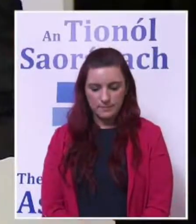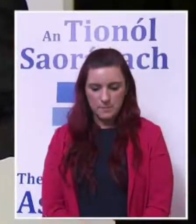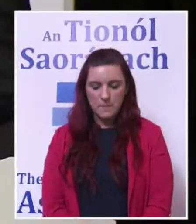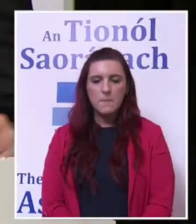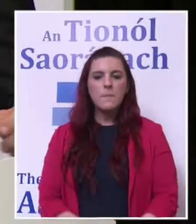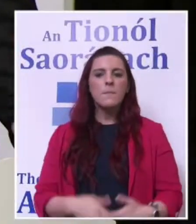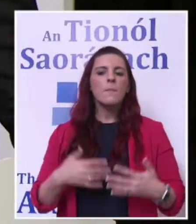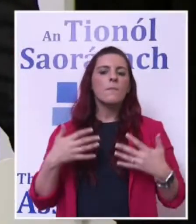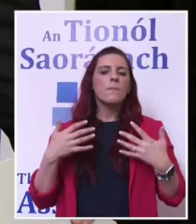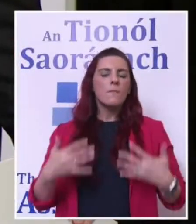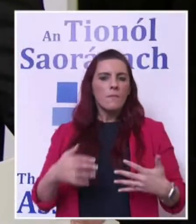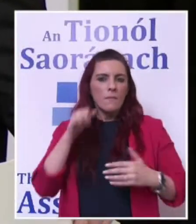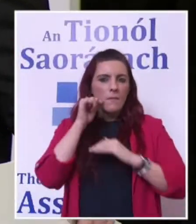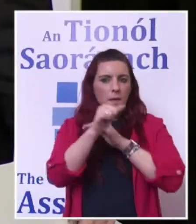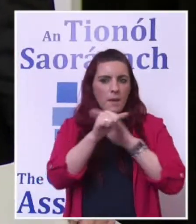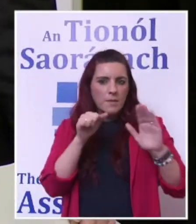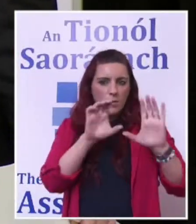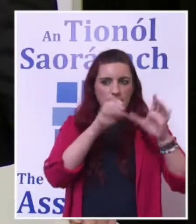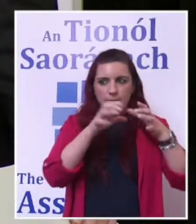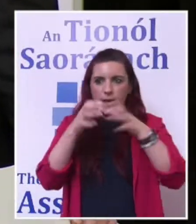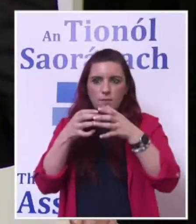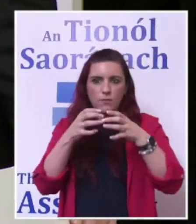To our expert advisory group,